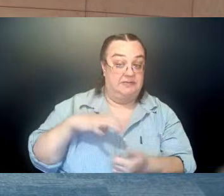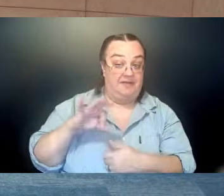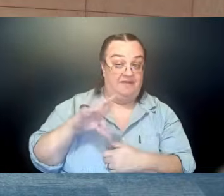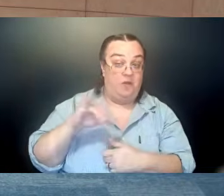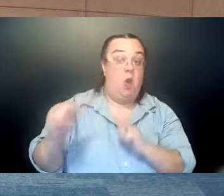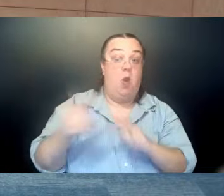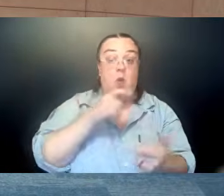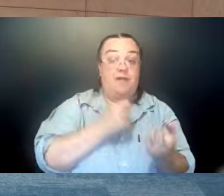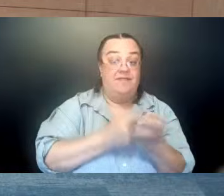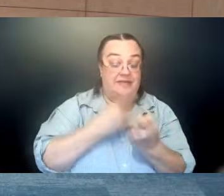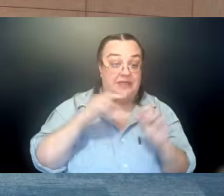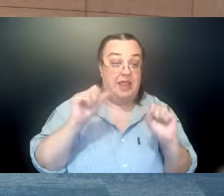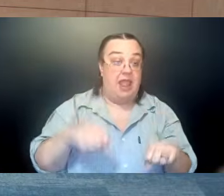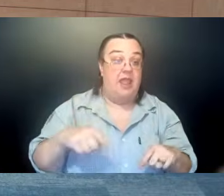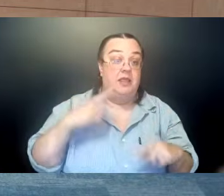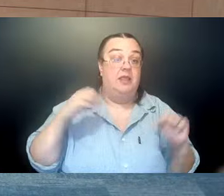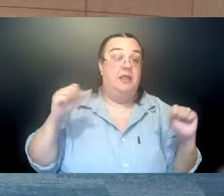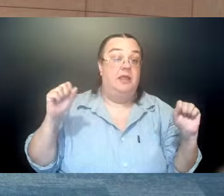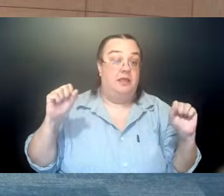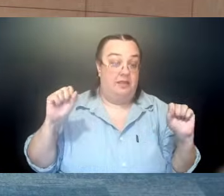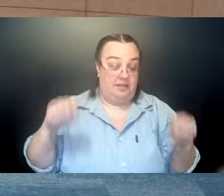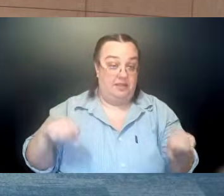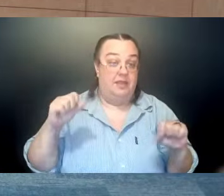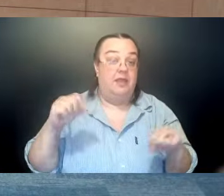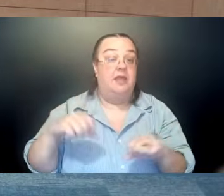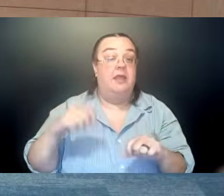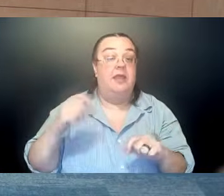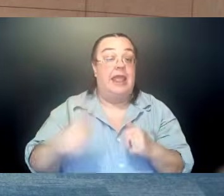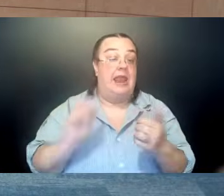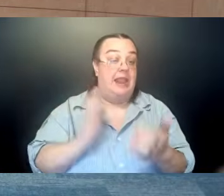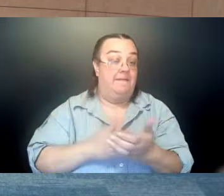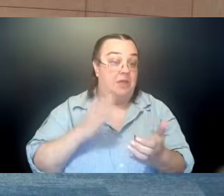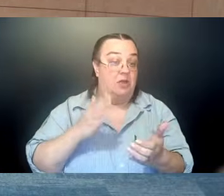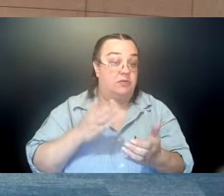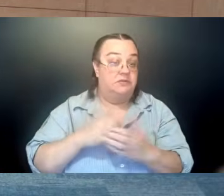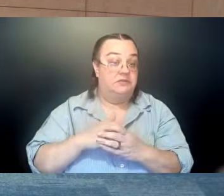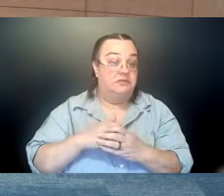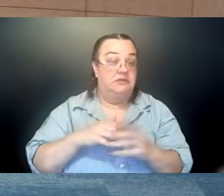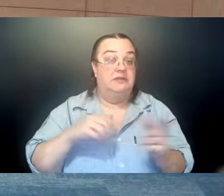those in favor say aye. Aye. Any opposed?